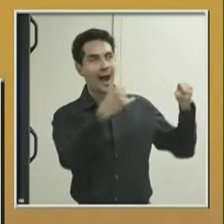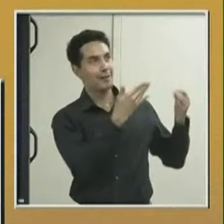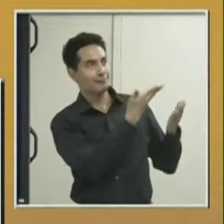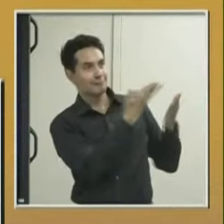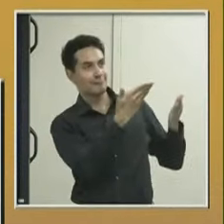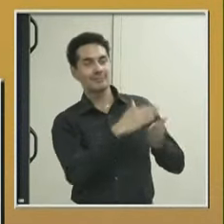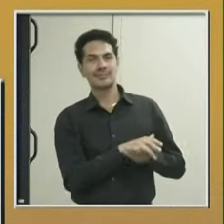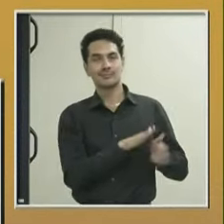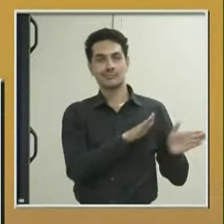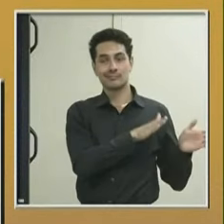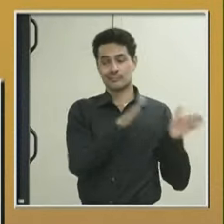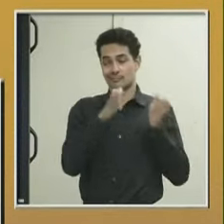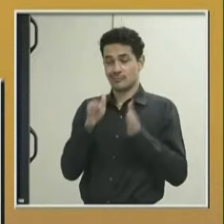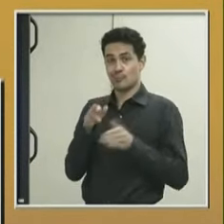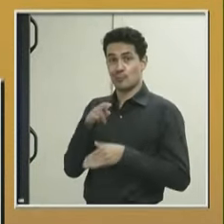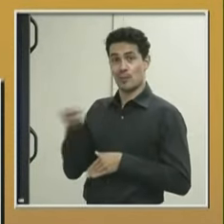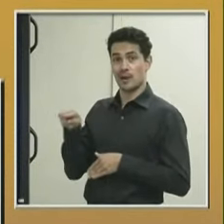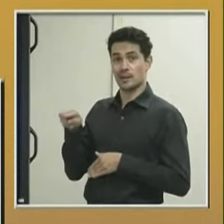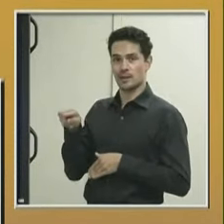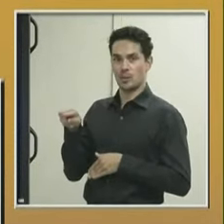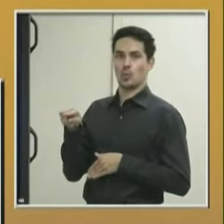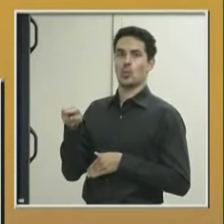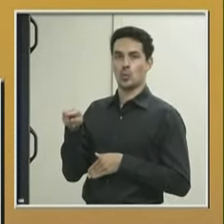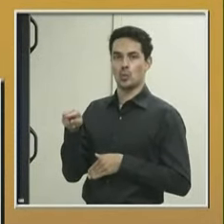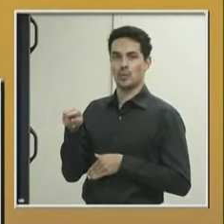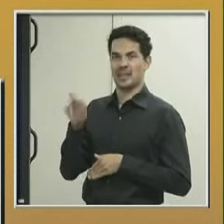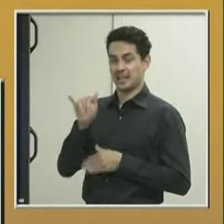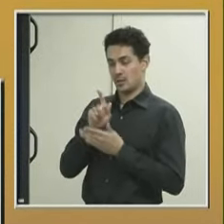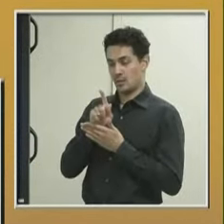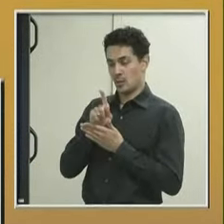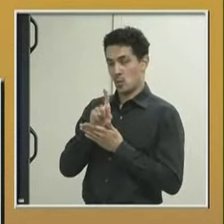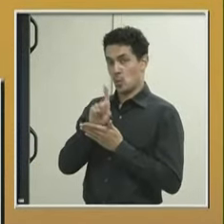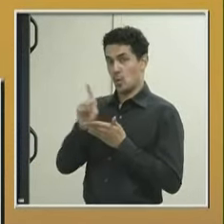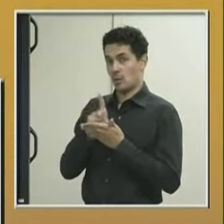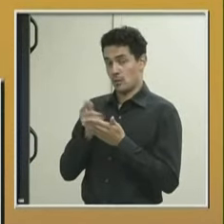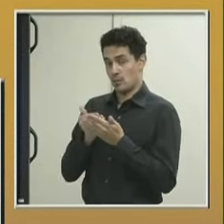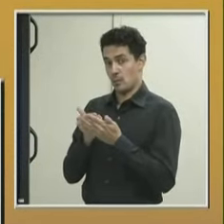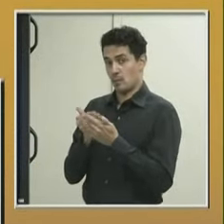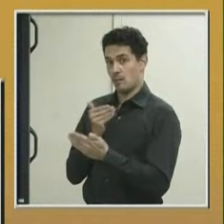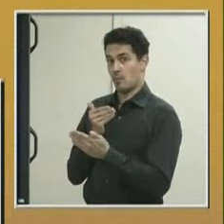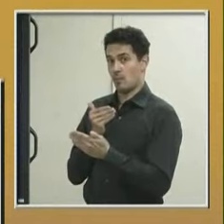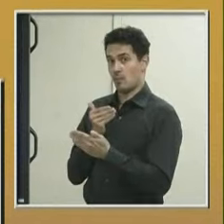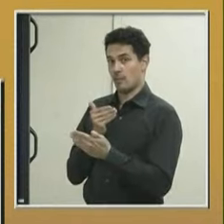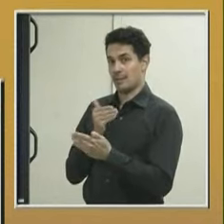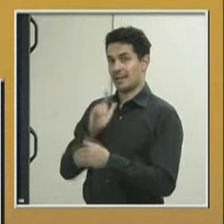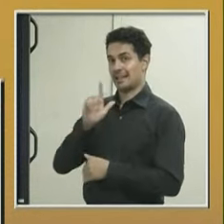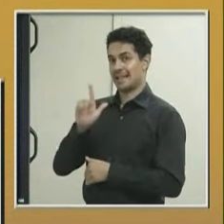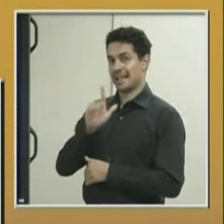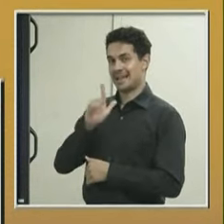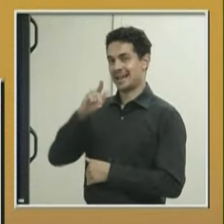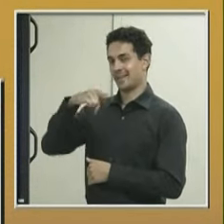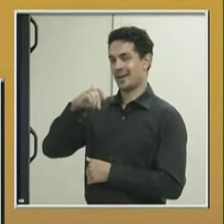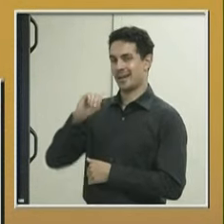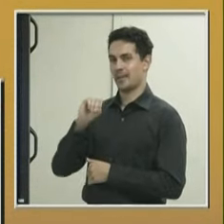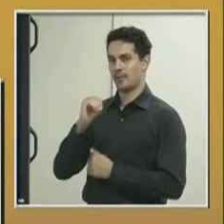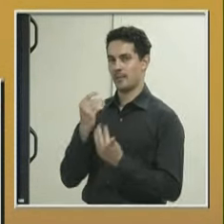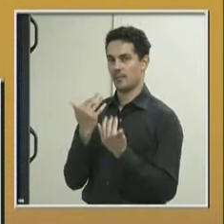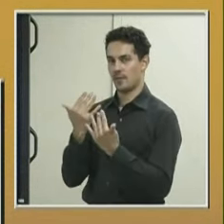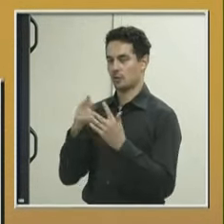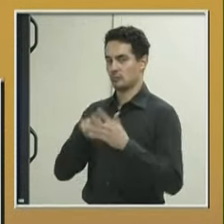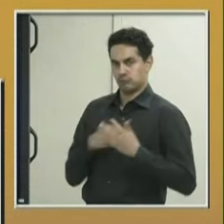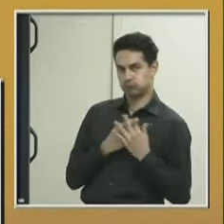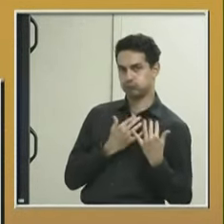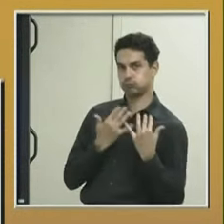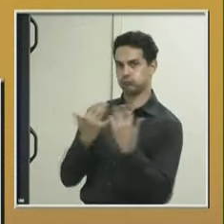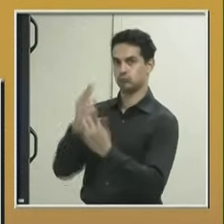on the right was taken just about an hour before the Lahaina PM fire took off